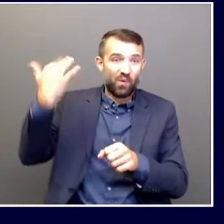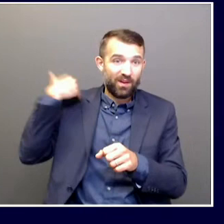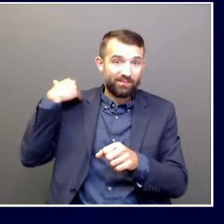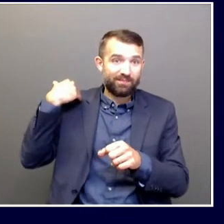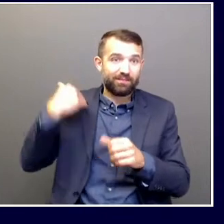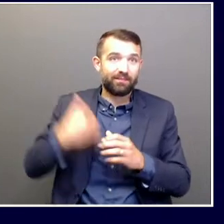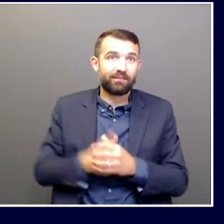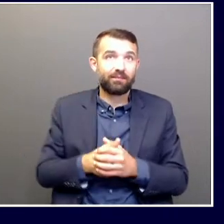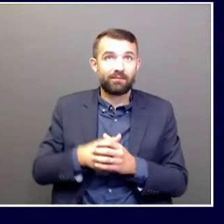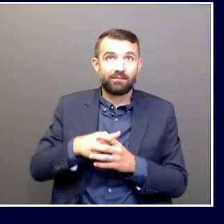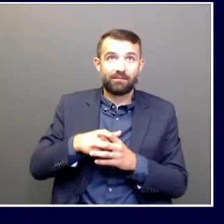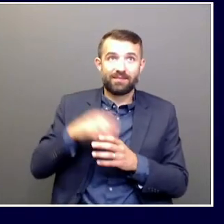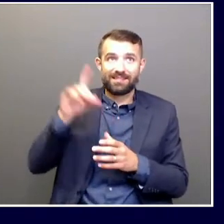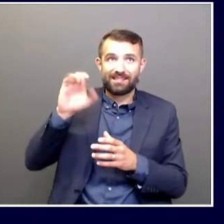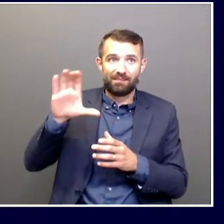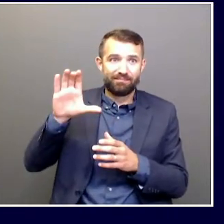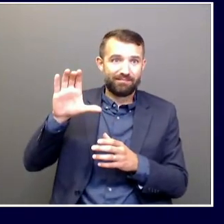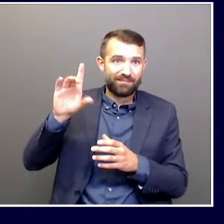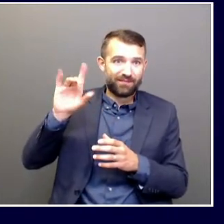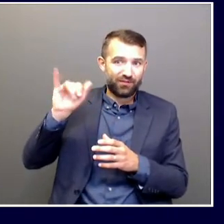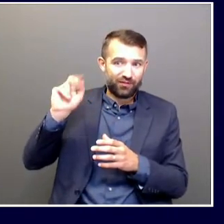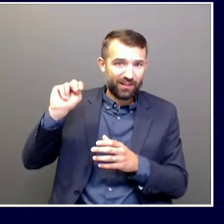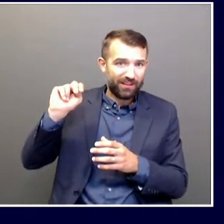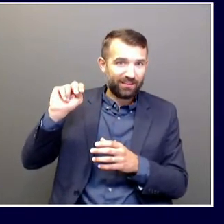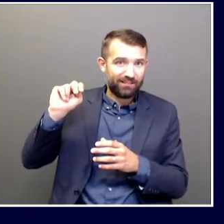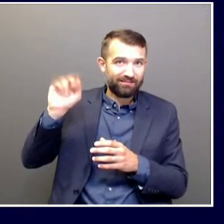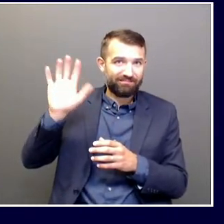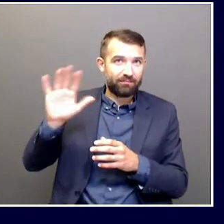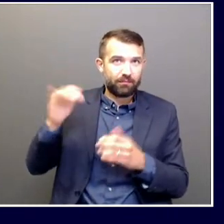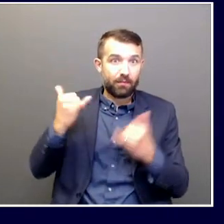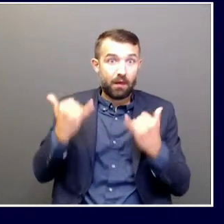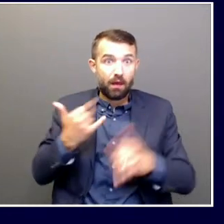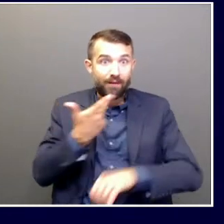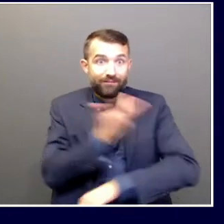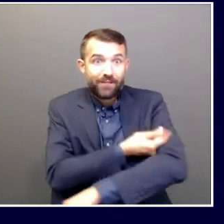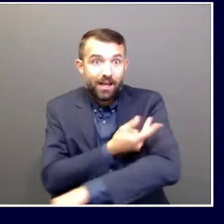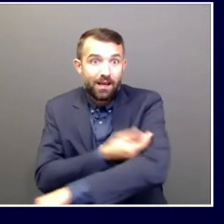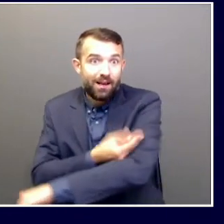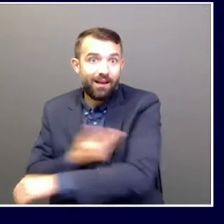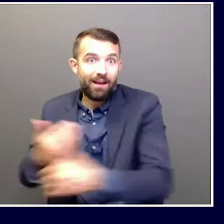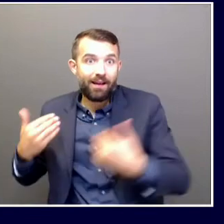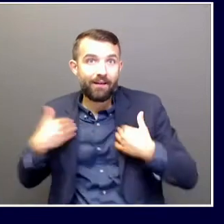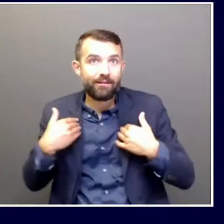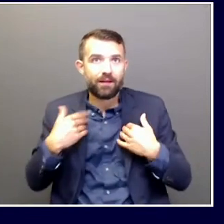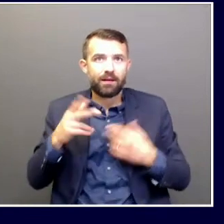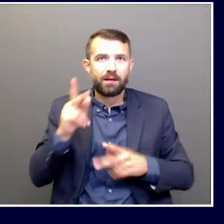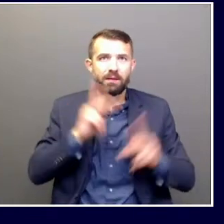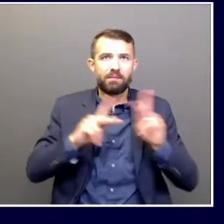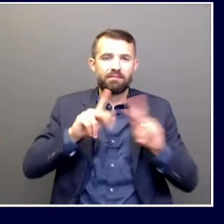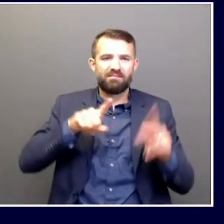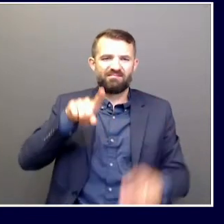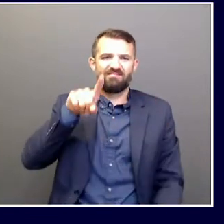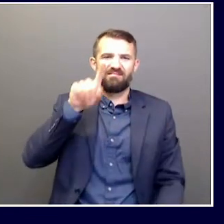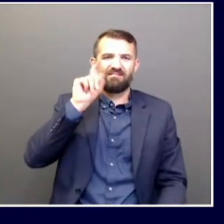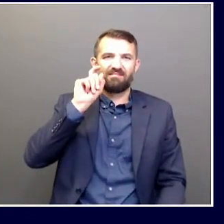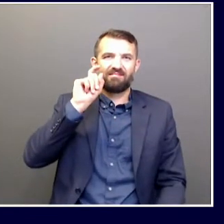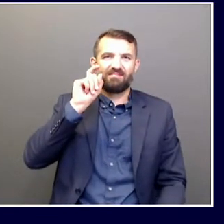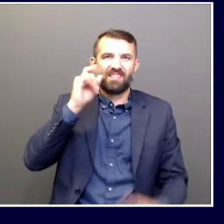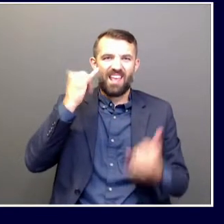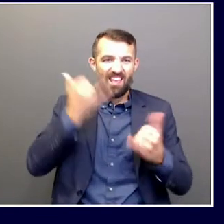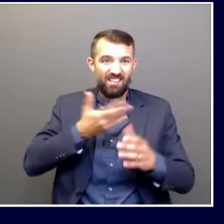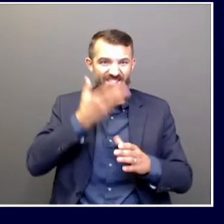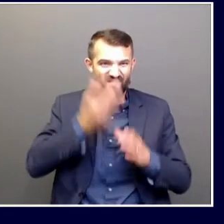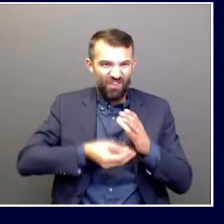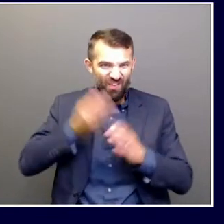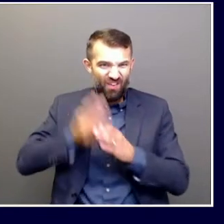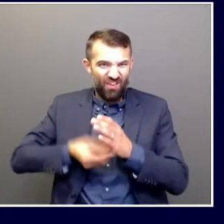with vaccination rates so high, it's understandable that people are wondering how we got here. But of course, what really the human